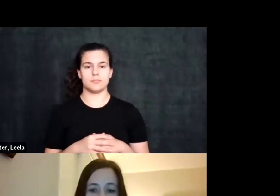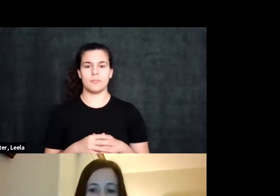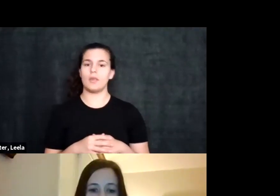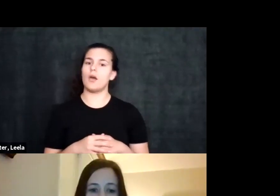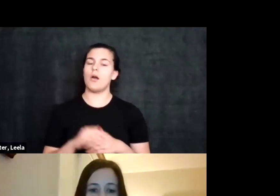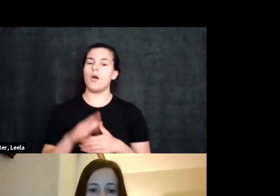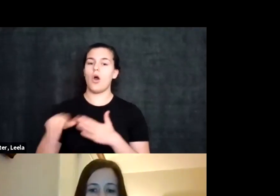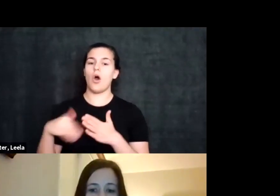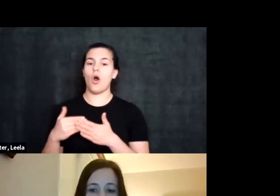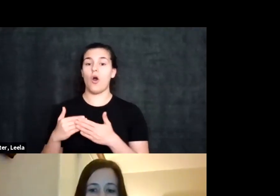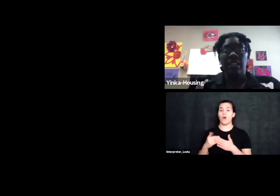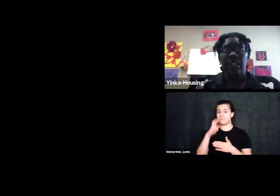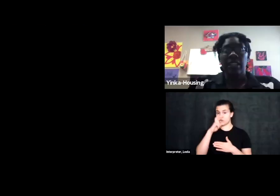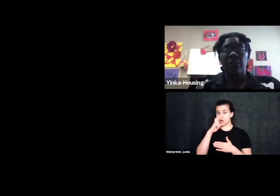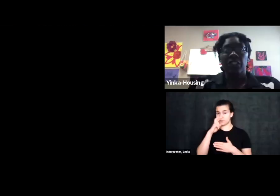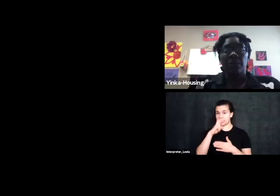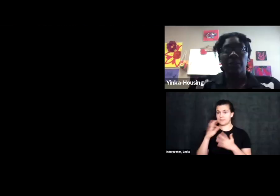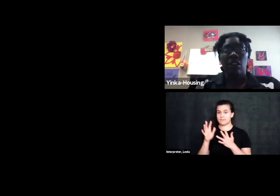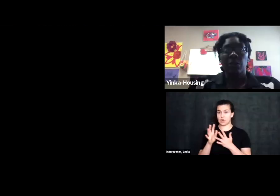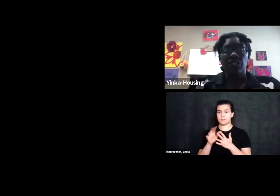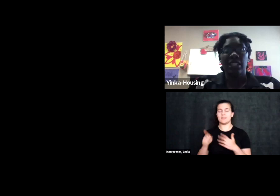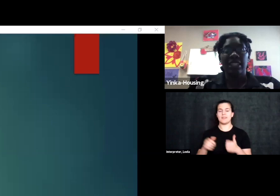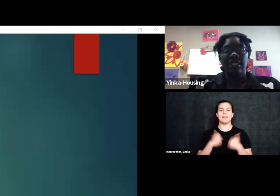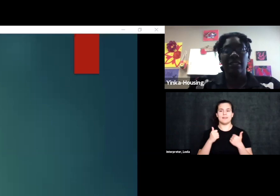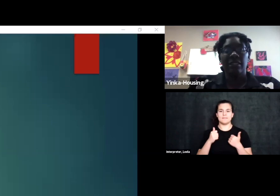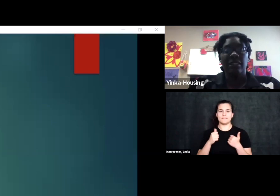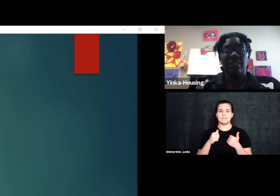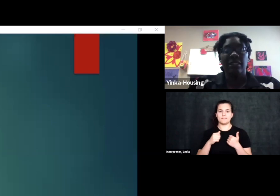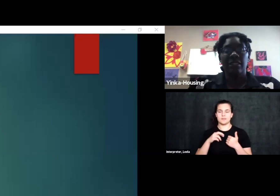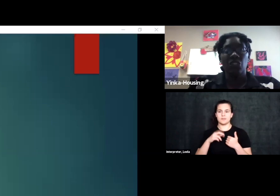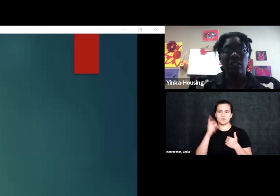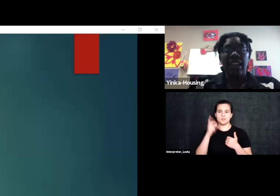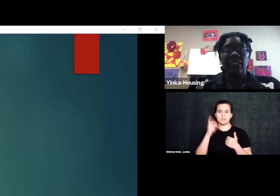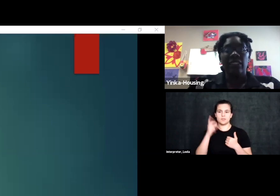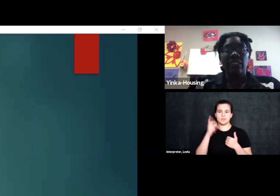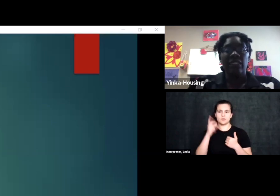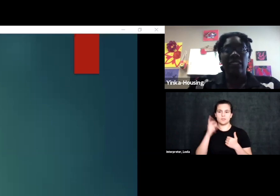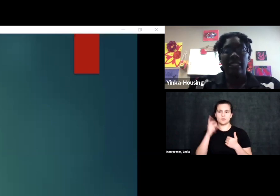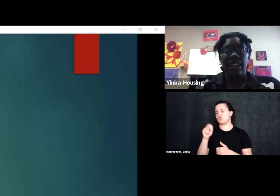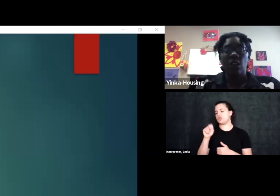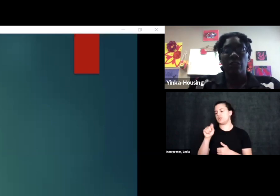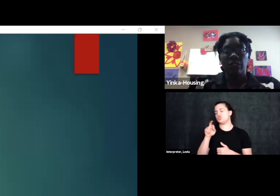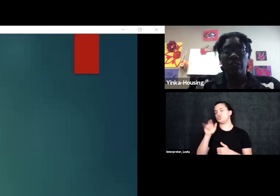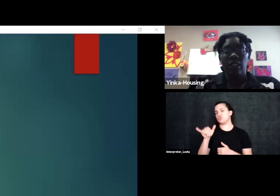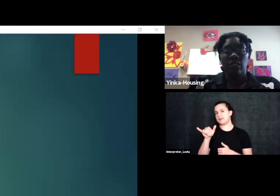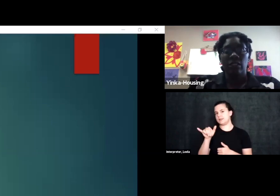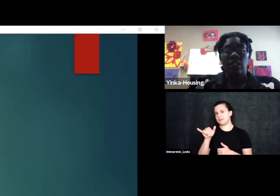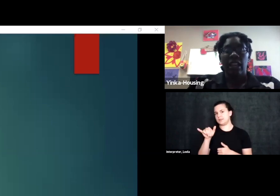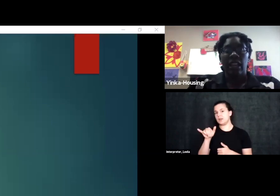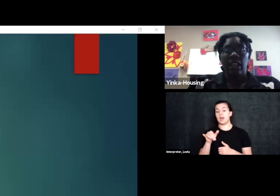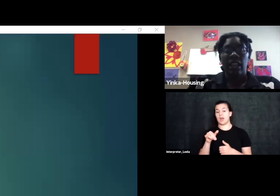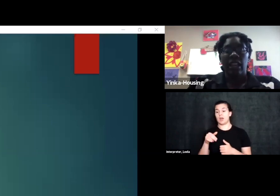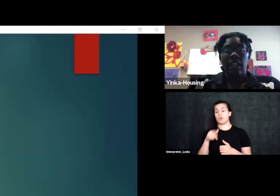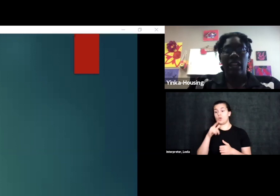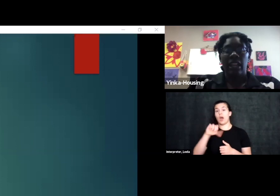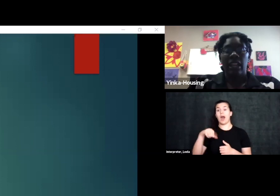All freshmen typically reside in our freshman hall, which is Gentry Hall, and then there is a overflow